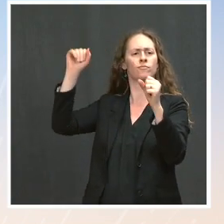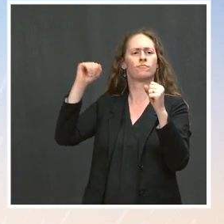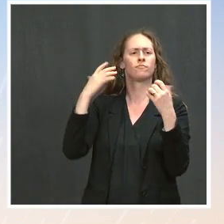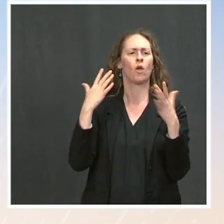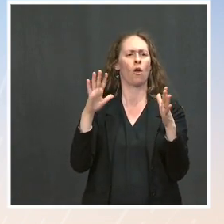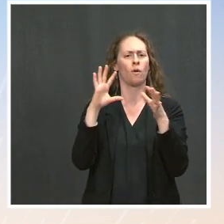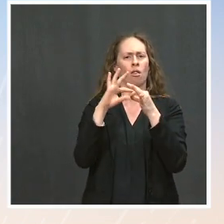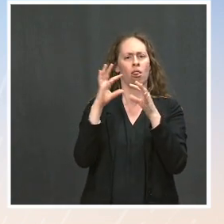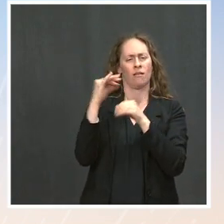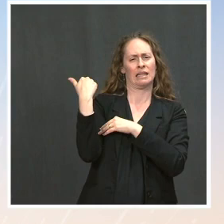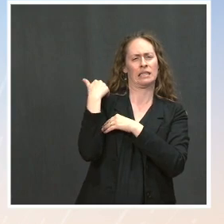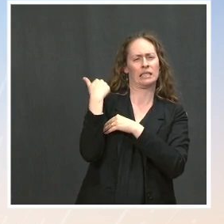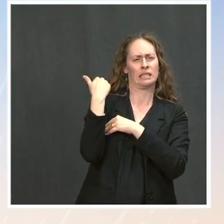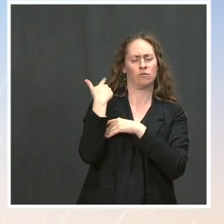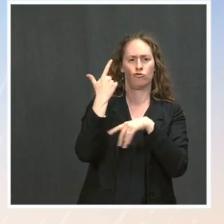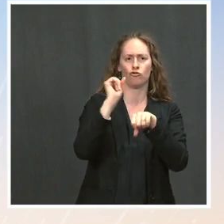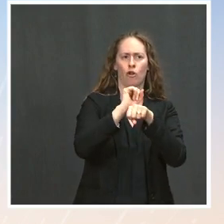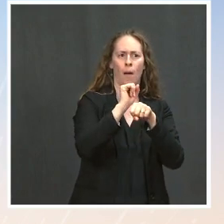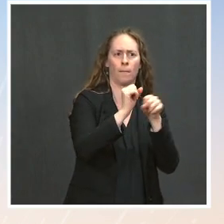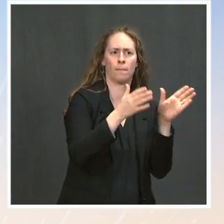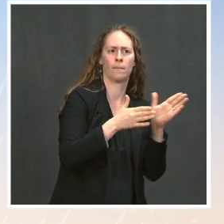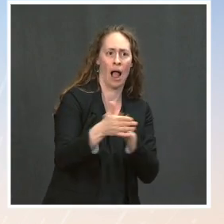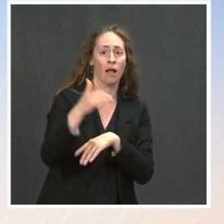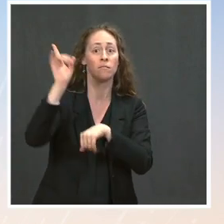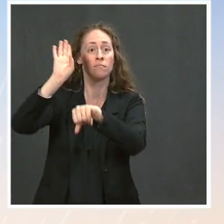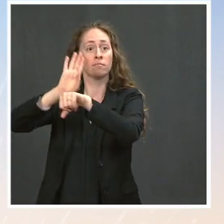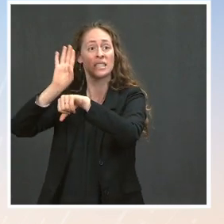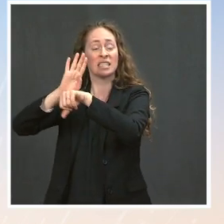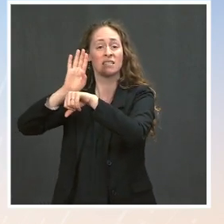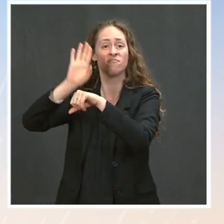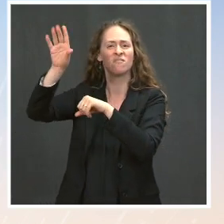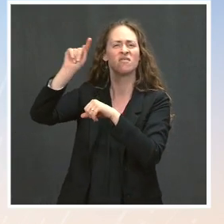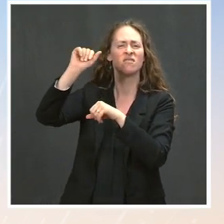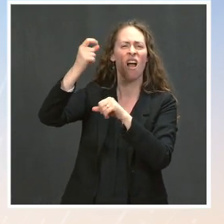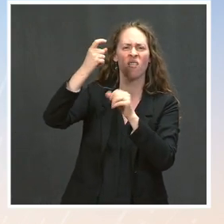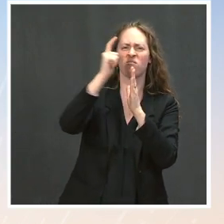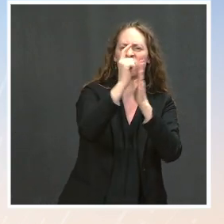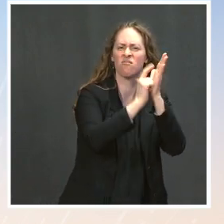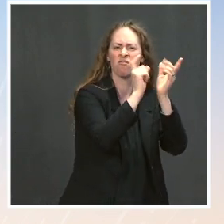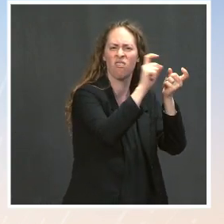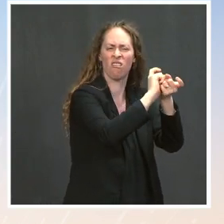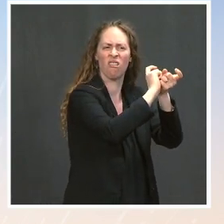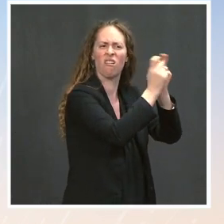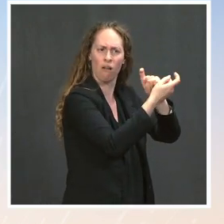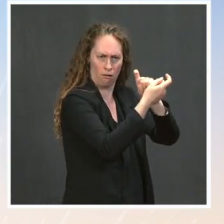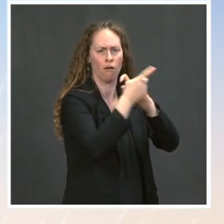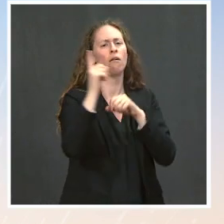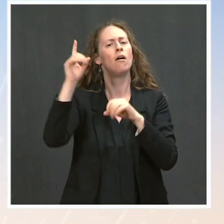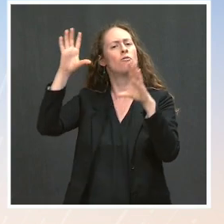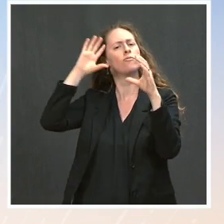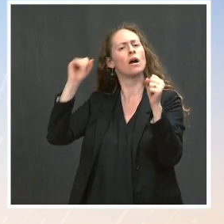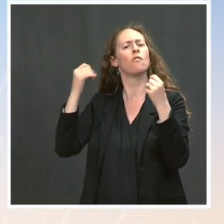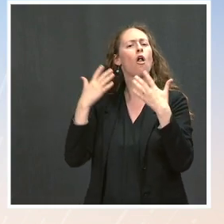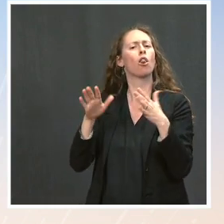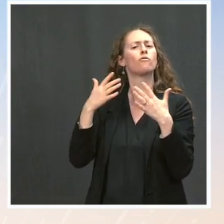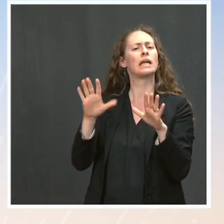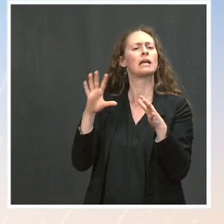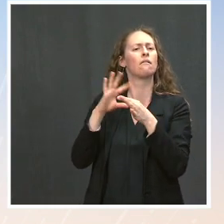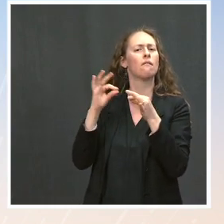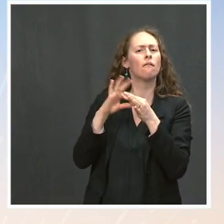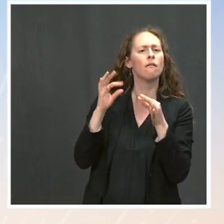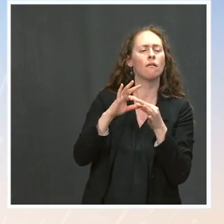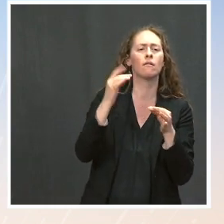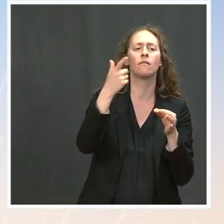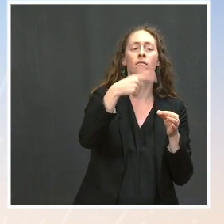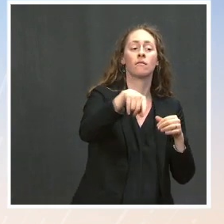corporate tax reform plan, and will say in the context of this plan as well, he is laying out his jobs plan and his family's plan. This is